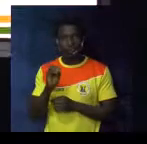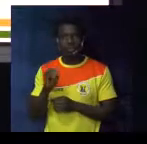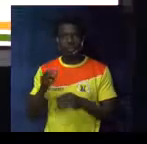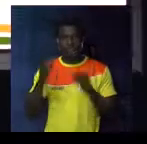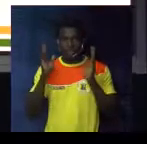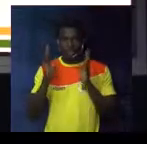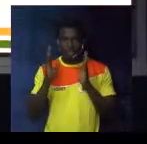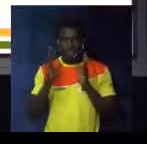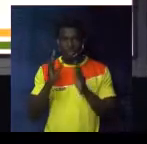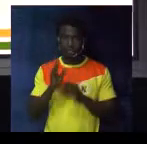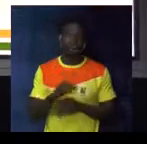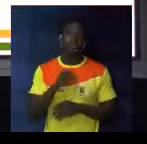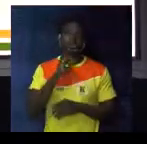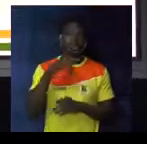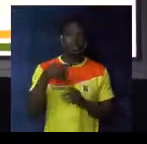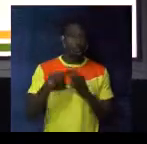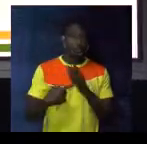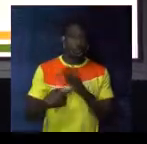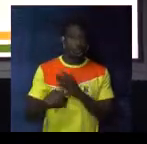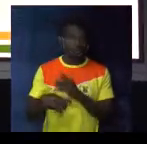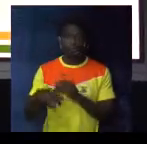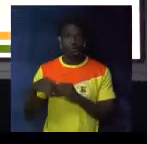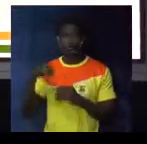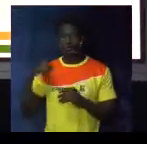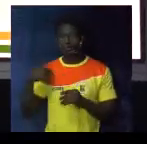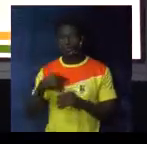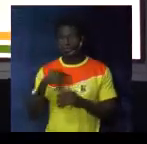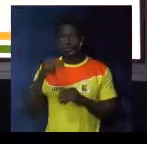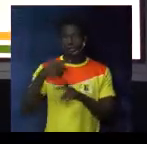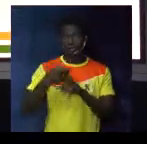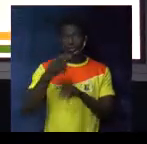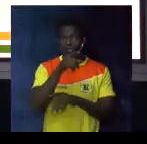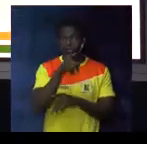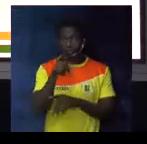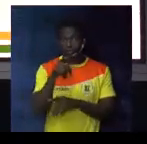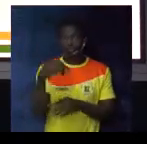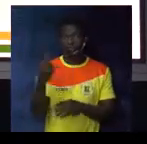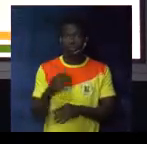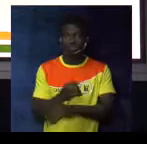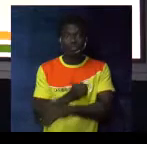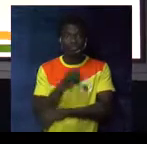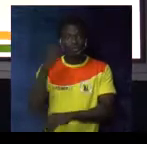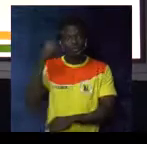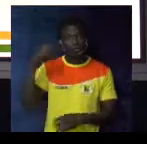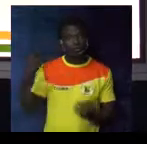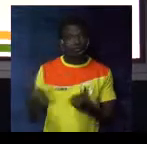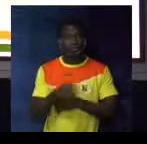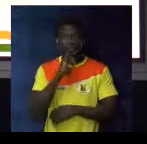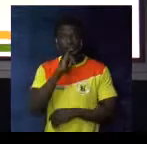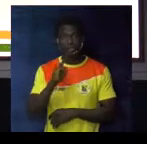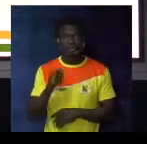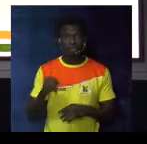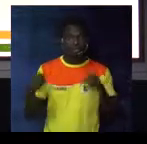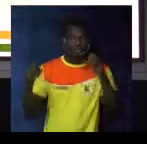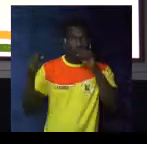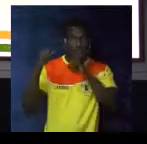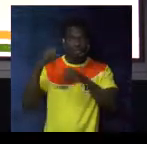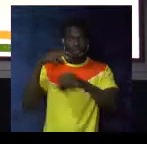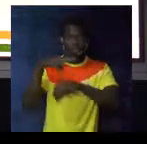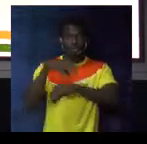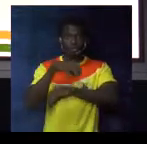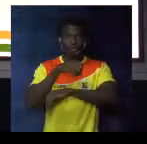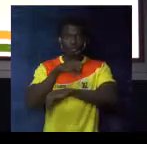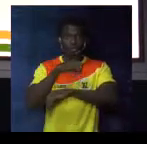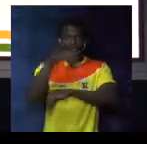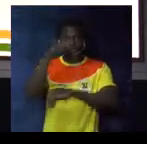attention. 100% attention is what I need from you. The subject for today is social studies.